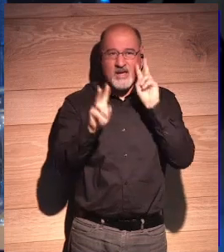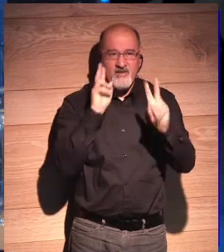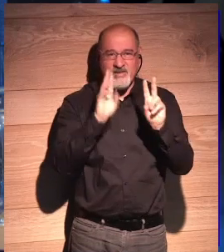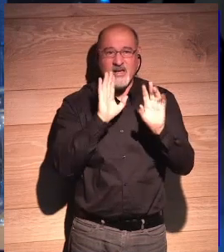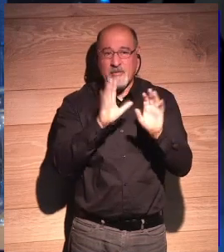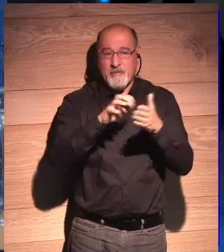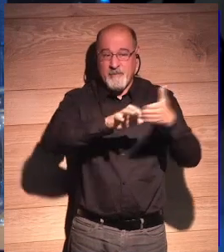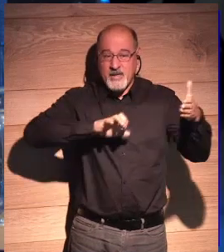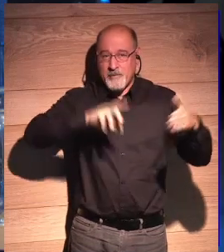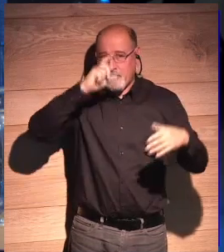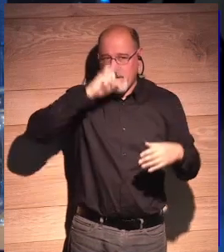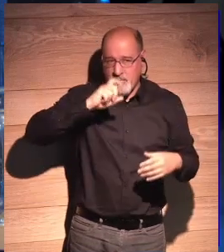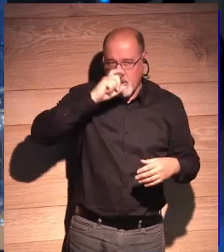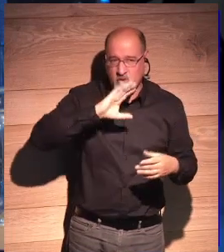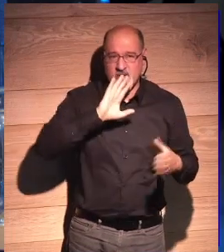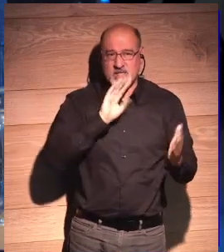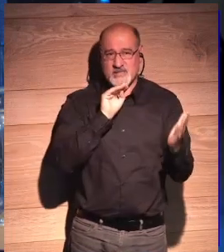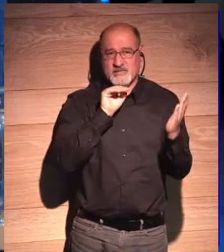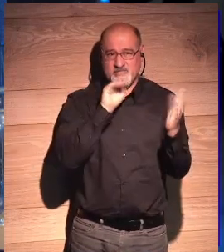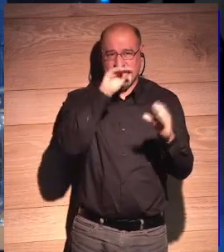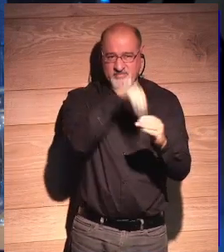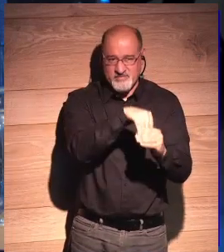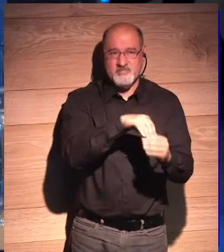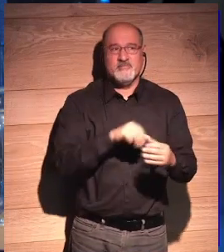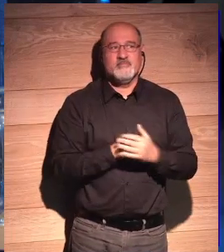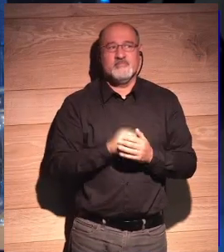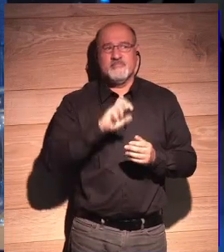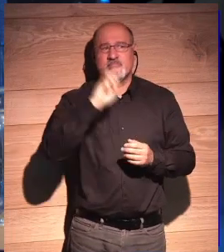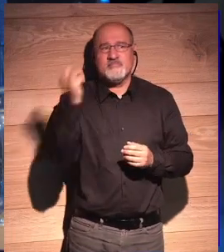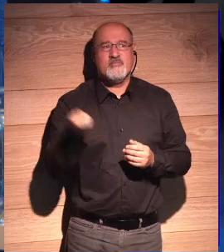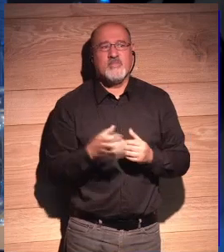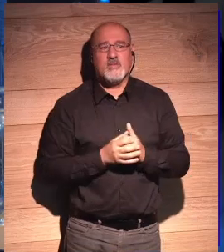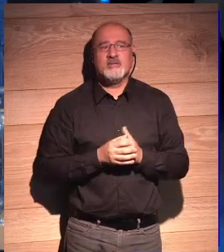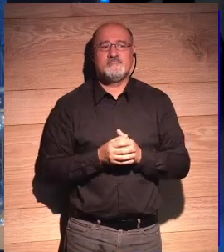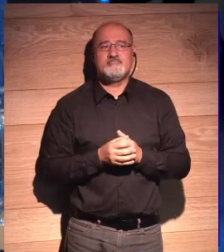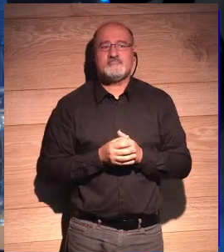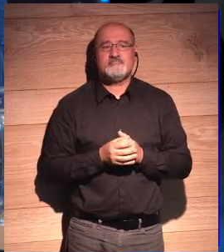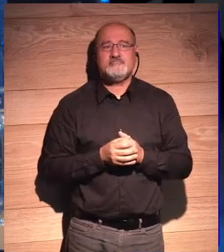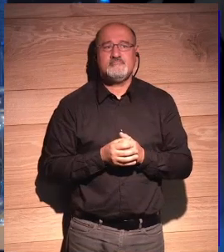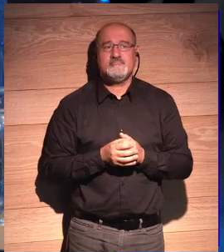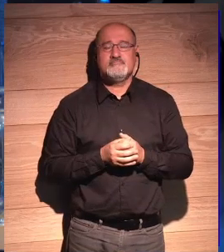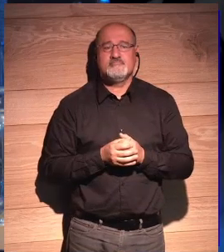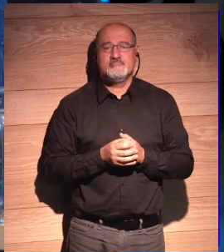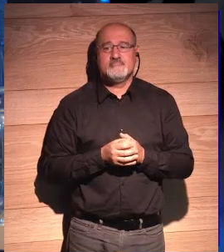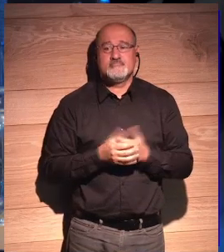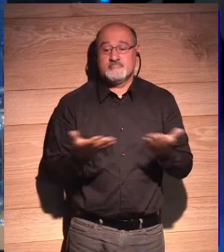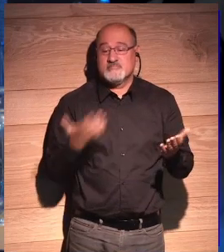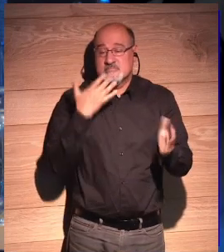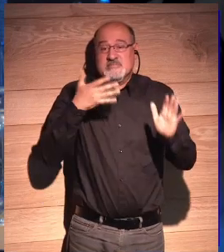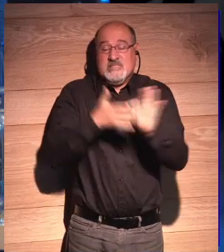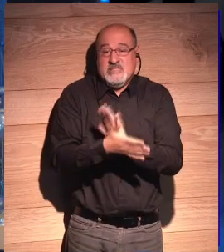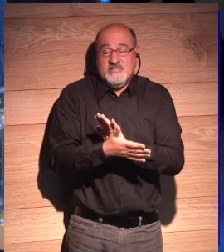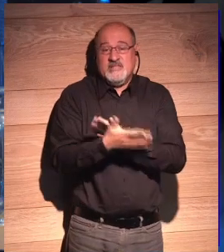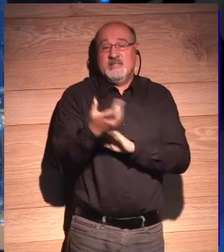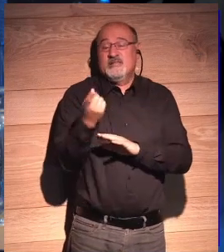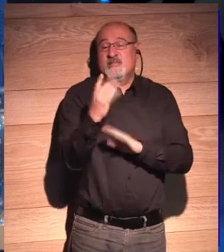Persepolis, Fun Home. These are all big graphic novels that are not novels. So it's a very inaccurate term.